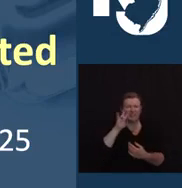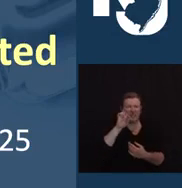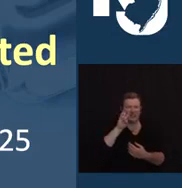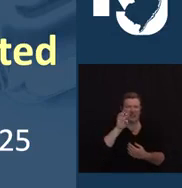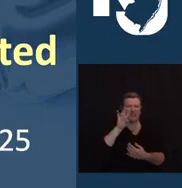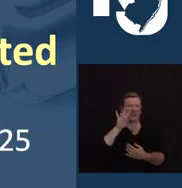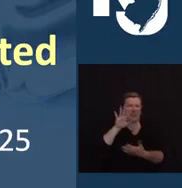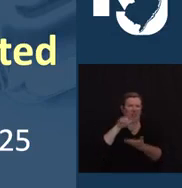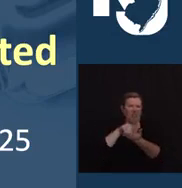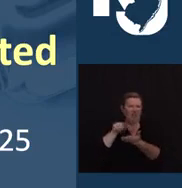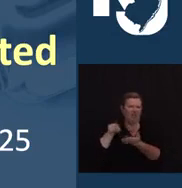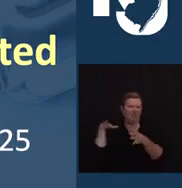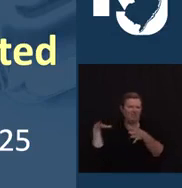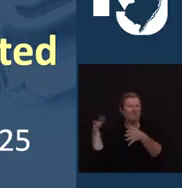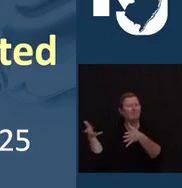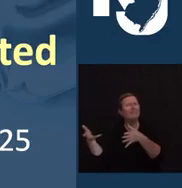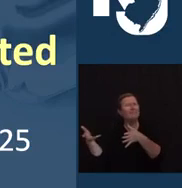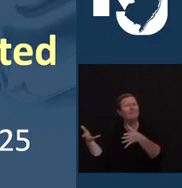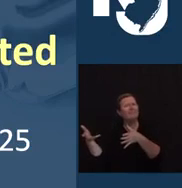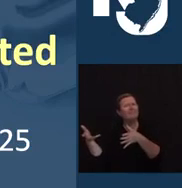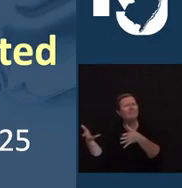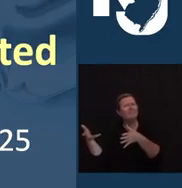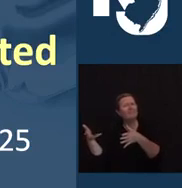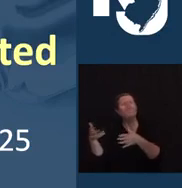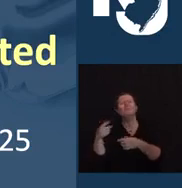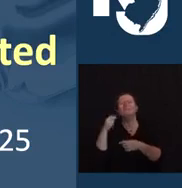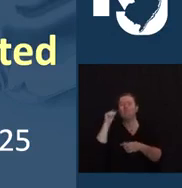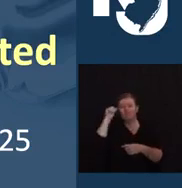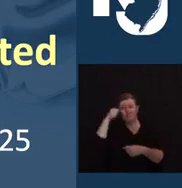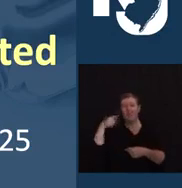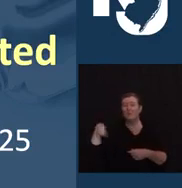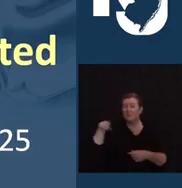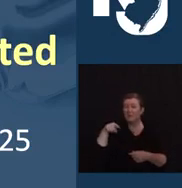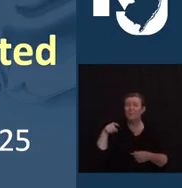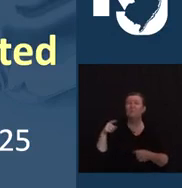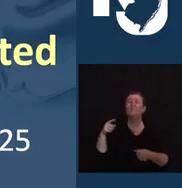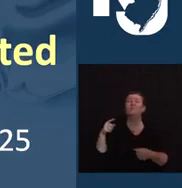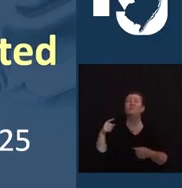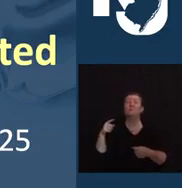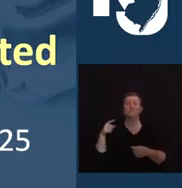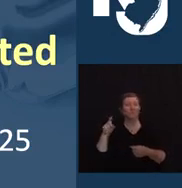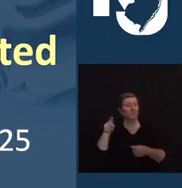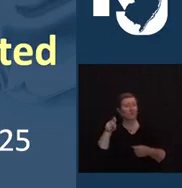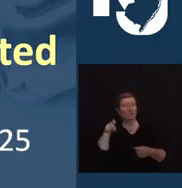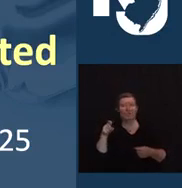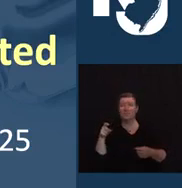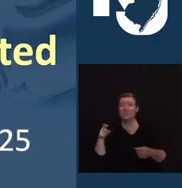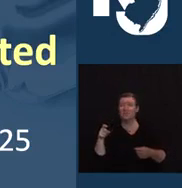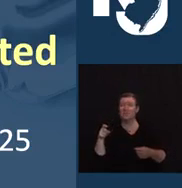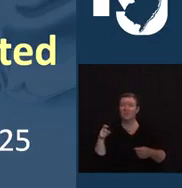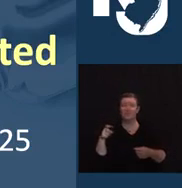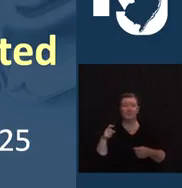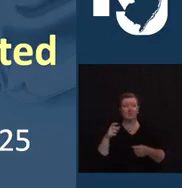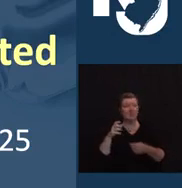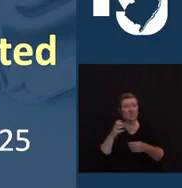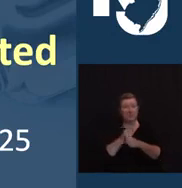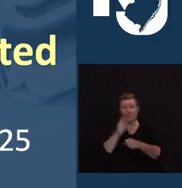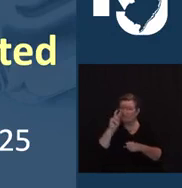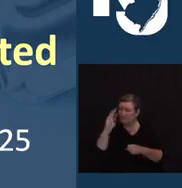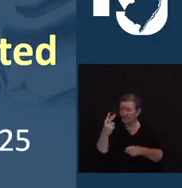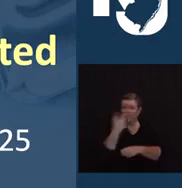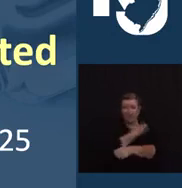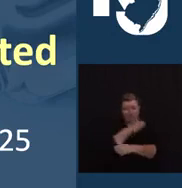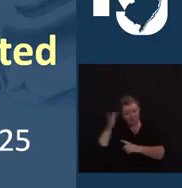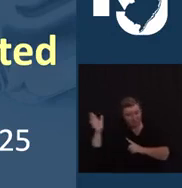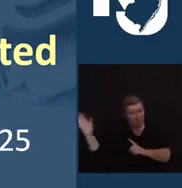weeks, we do remind you to make sure that you have to get that all-important second shot. It's the only way to ensure that you